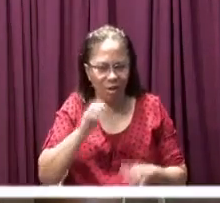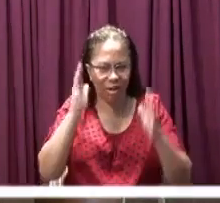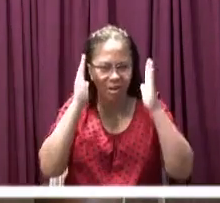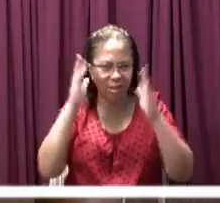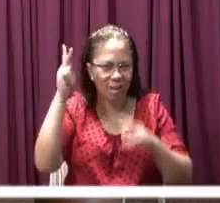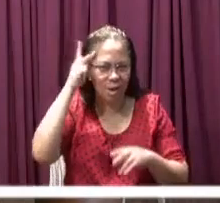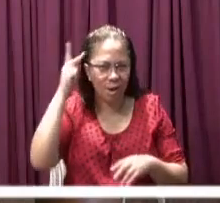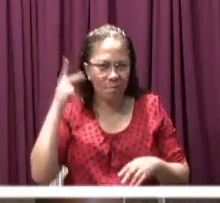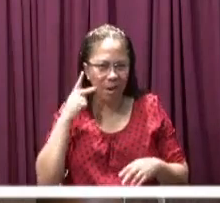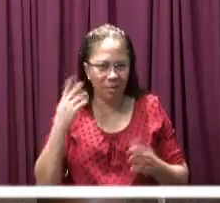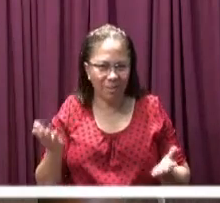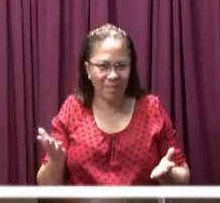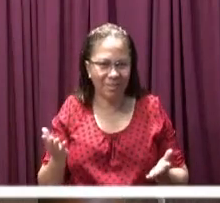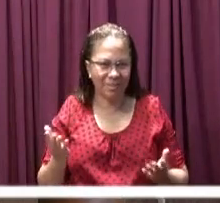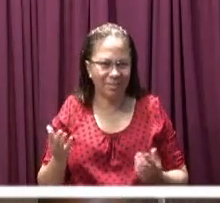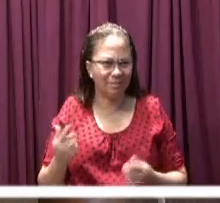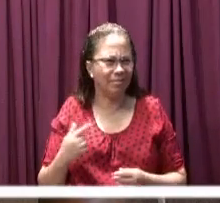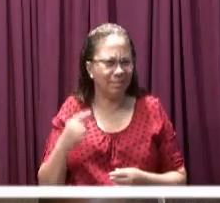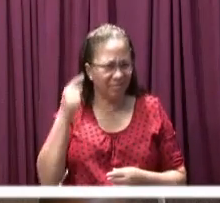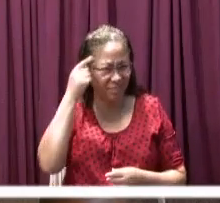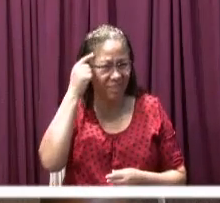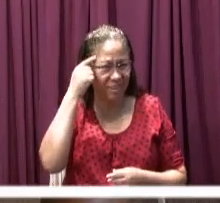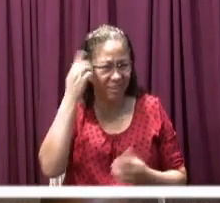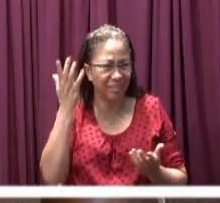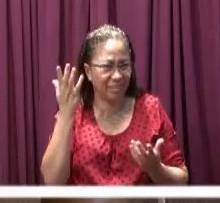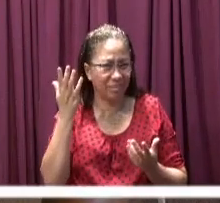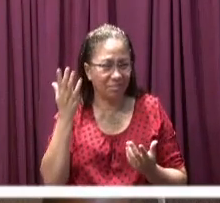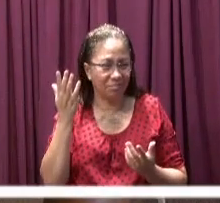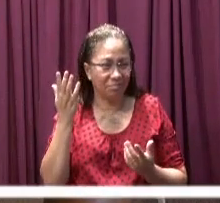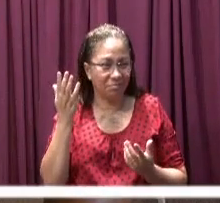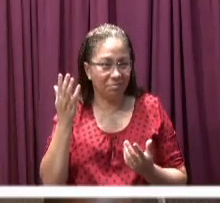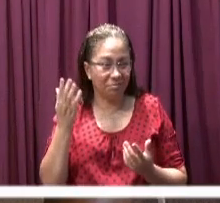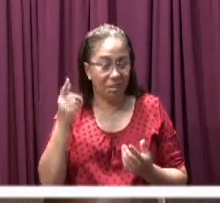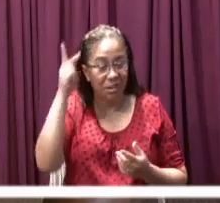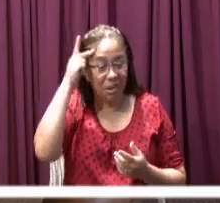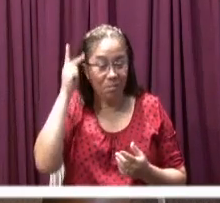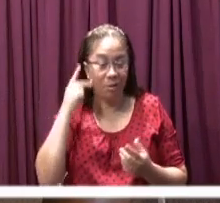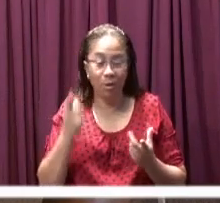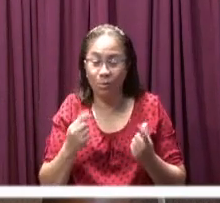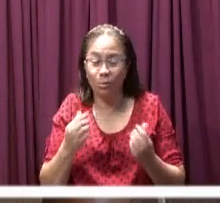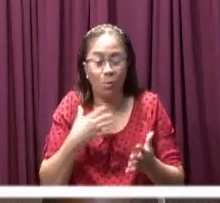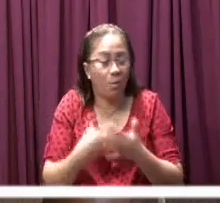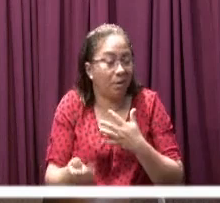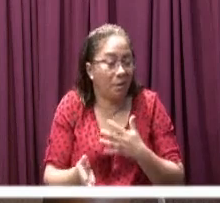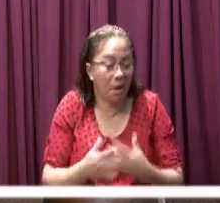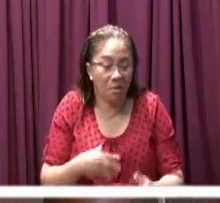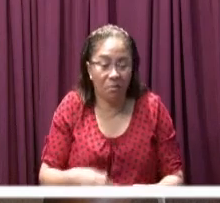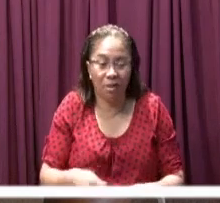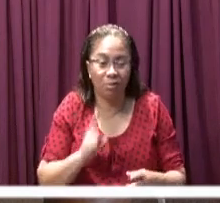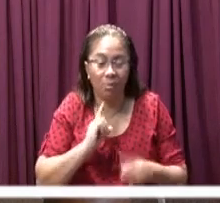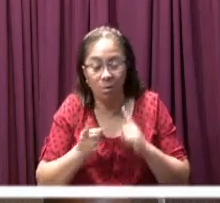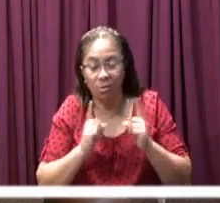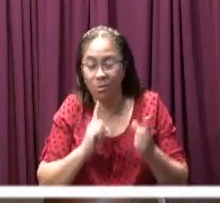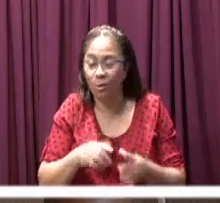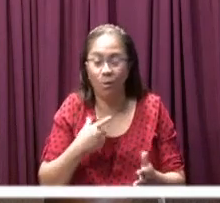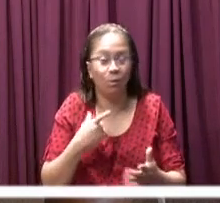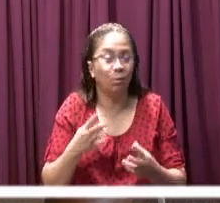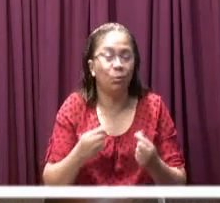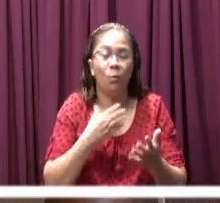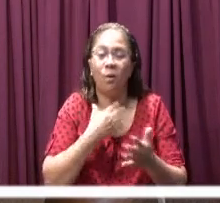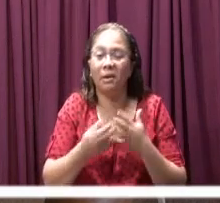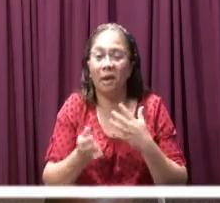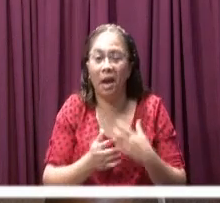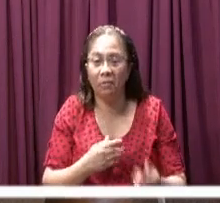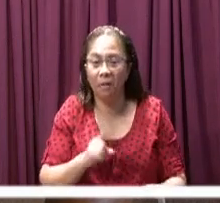Ever? Eh? You could jump high, you could jump low, you could sit up, you could sit down, you could lie down, you could do what you